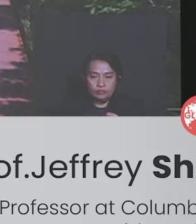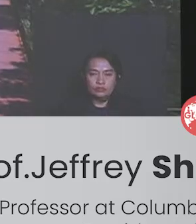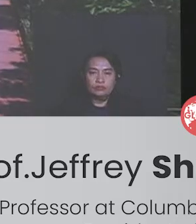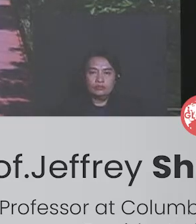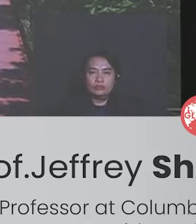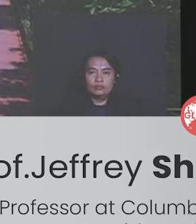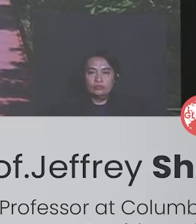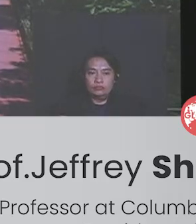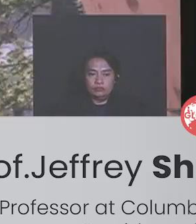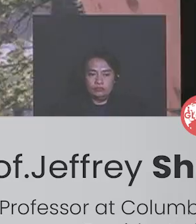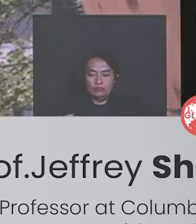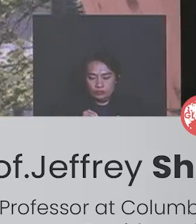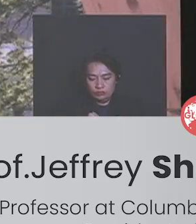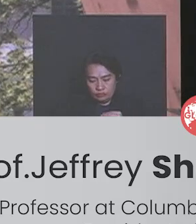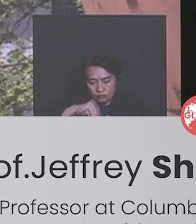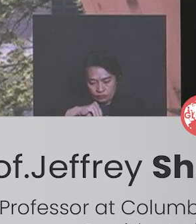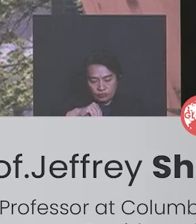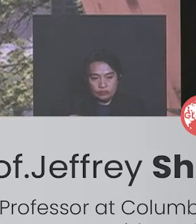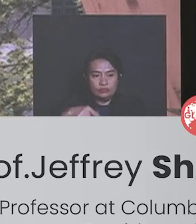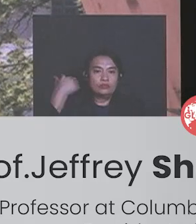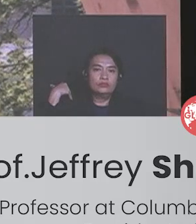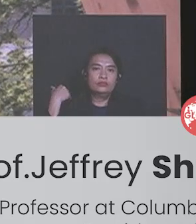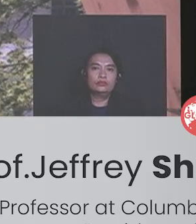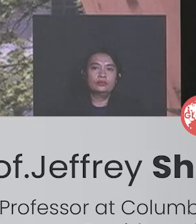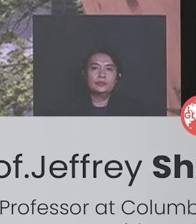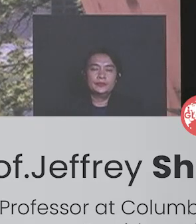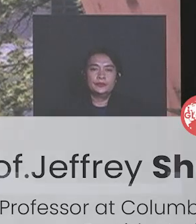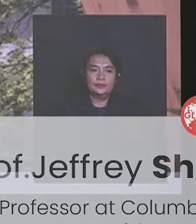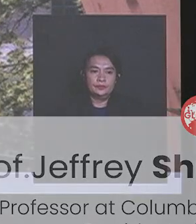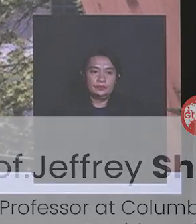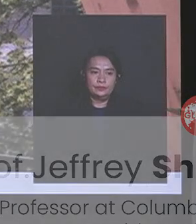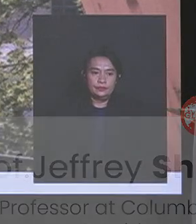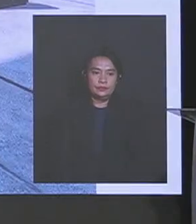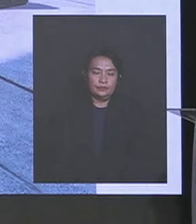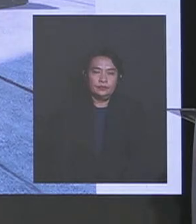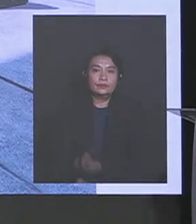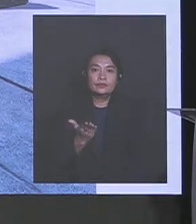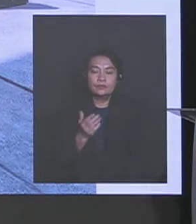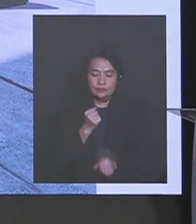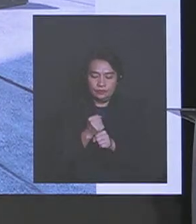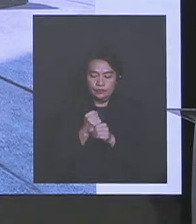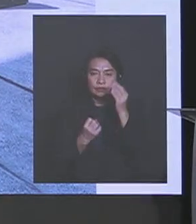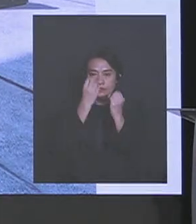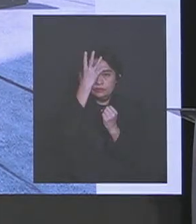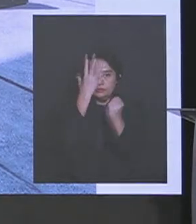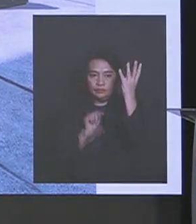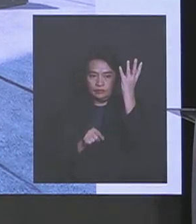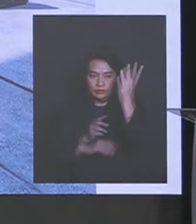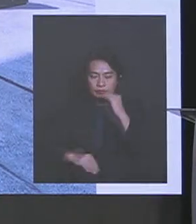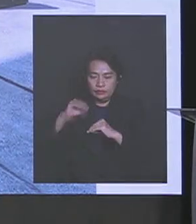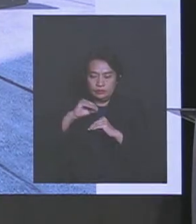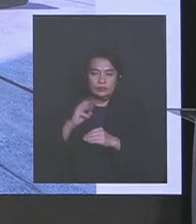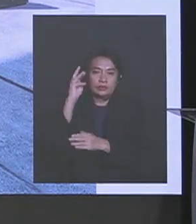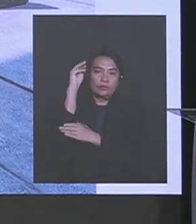to Moynihan Station using cross-laminated timber. There's